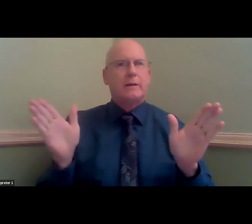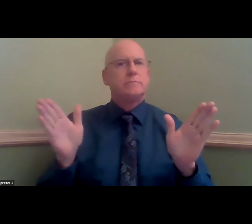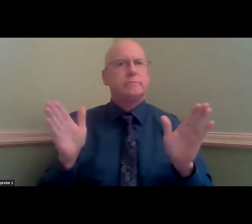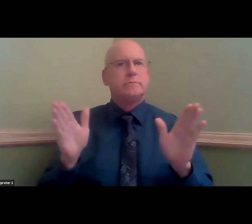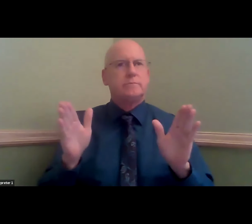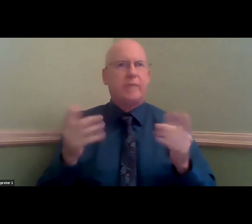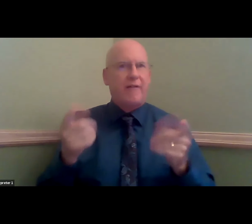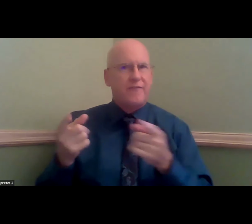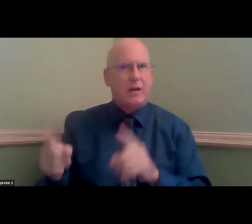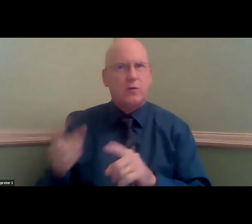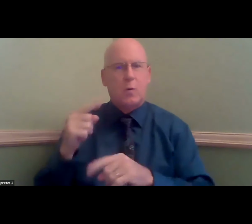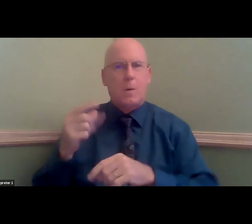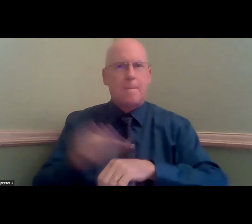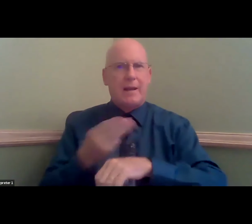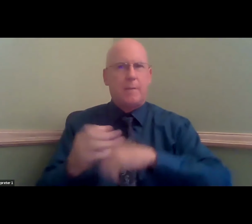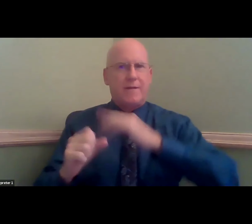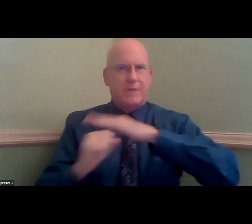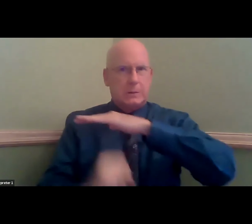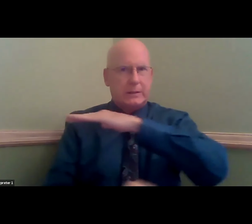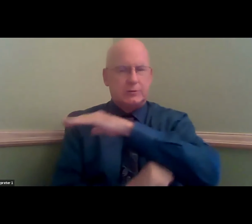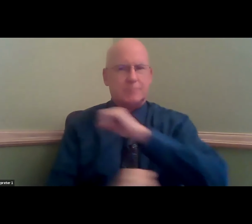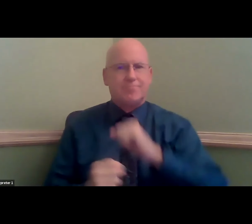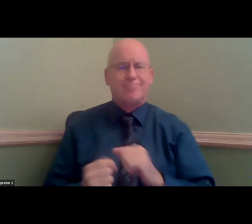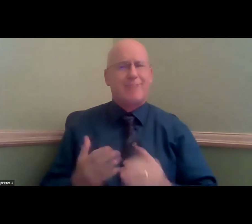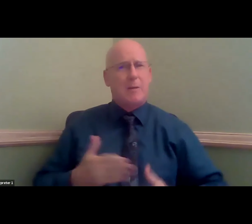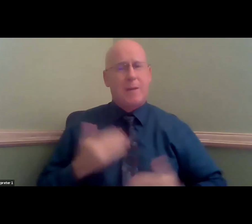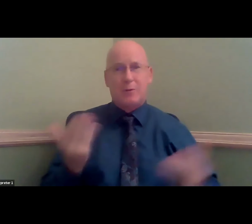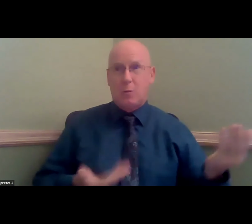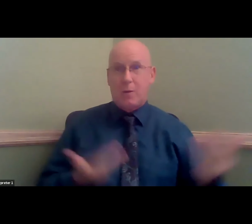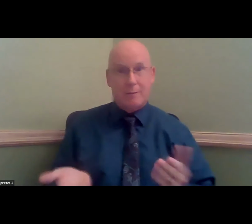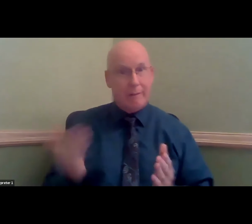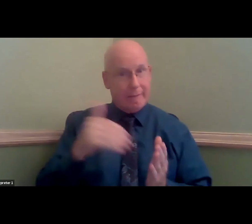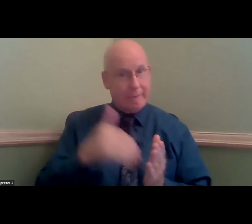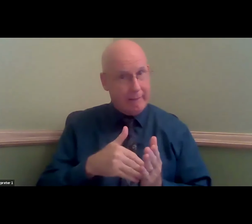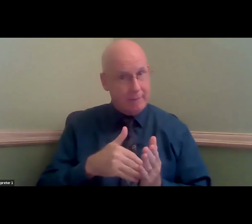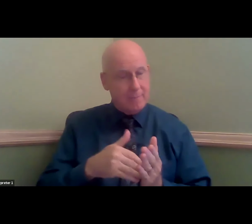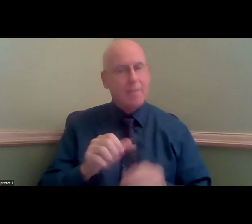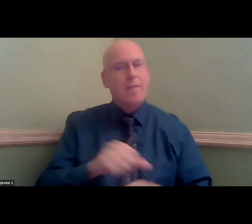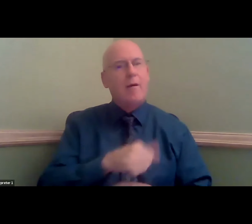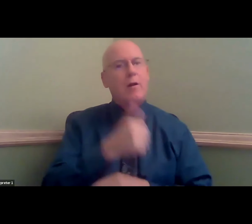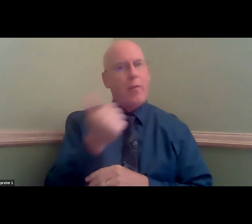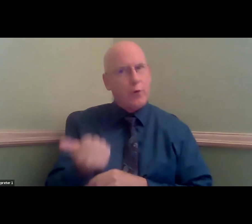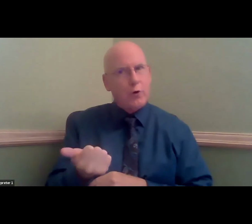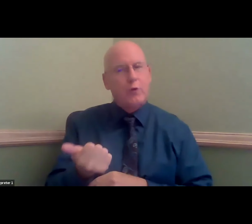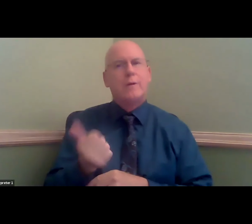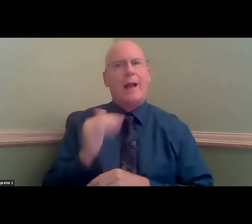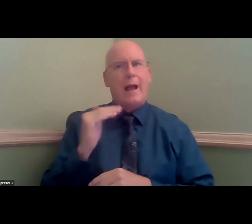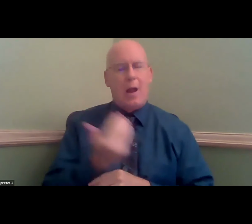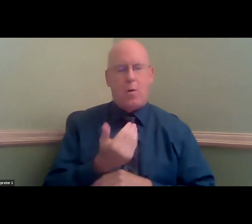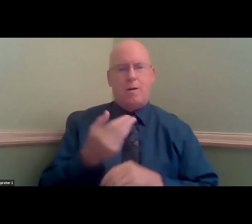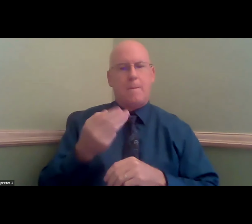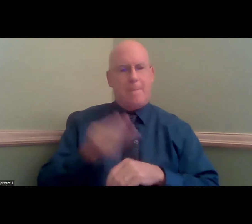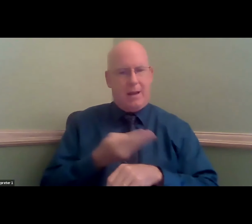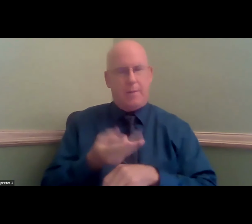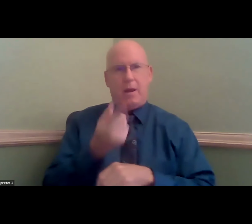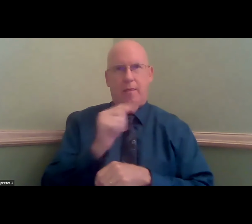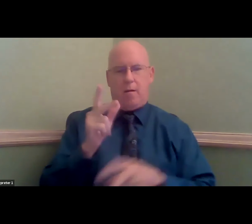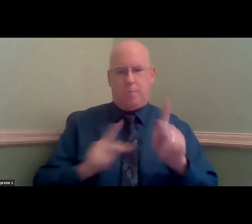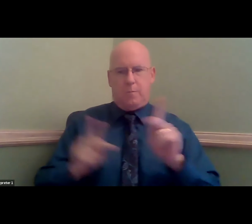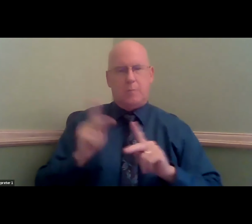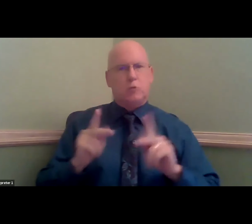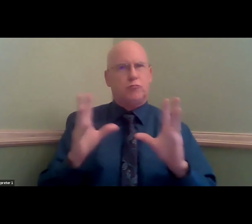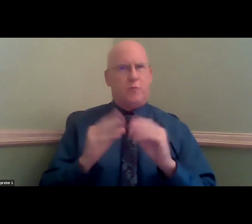so happy to welcome you all to yet another series in our Miami the People's Forum event.